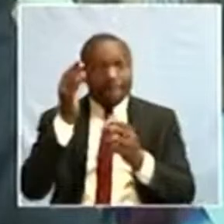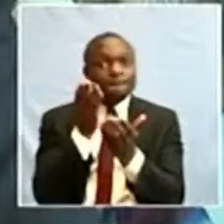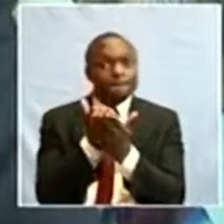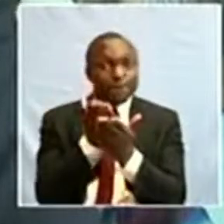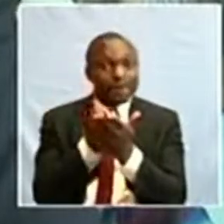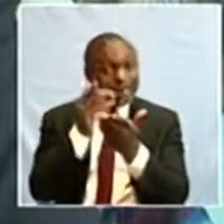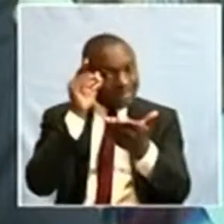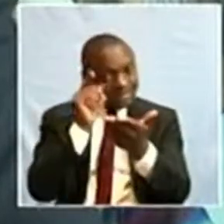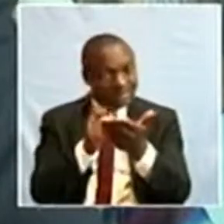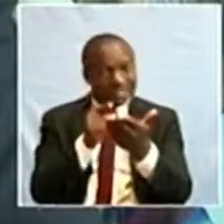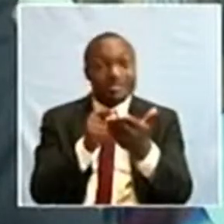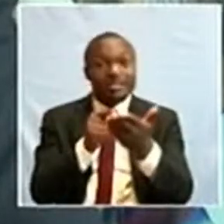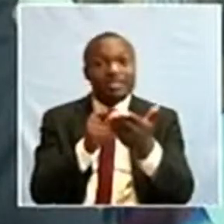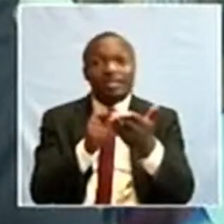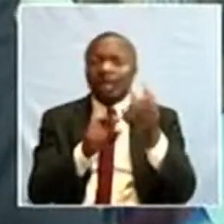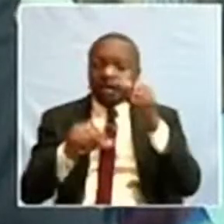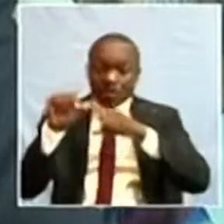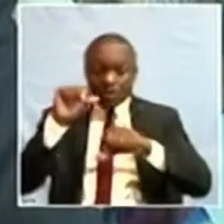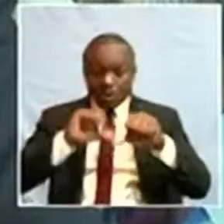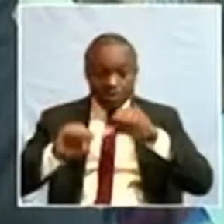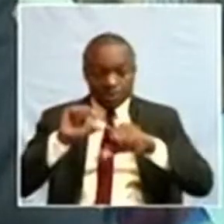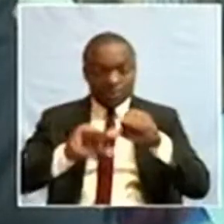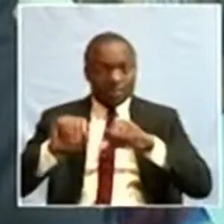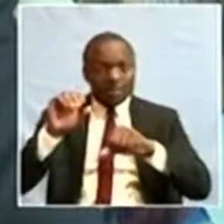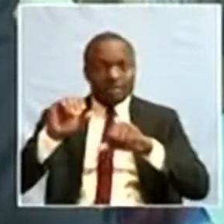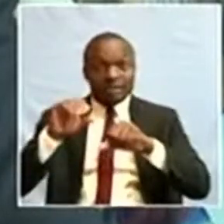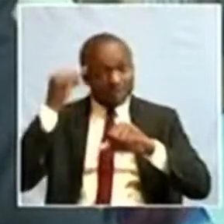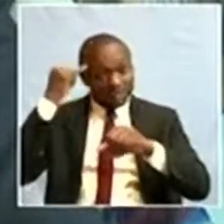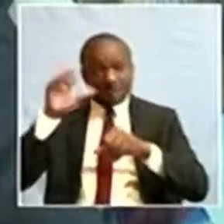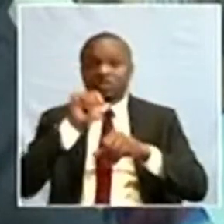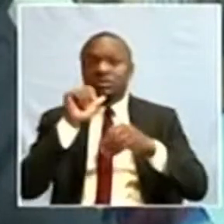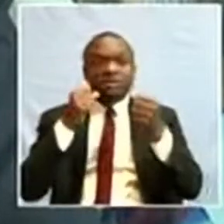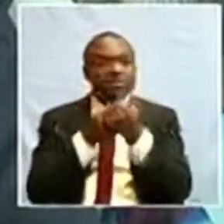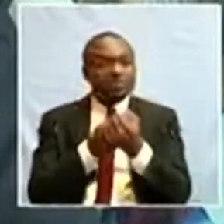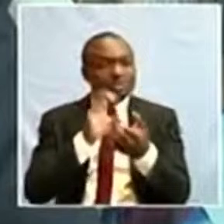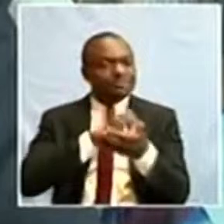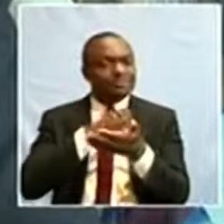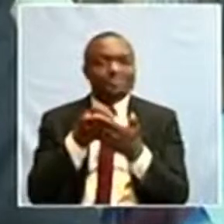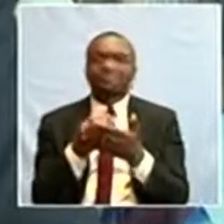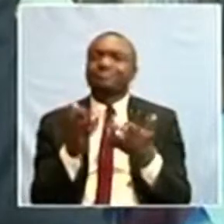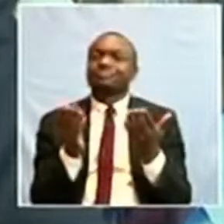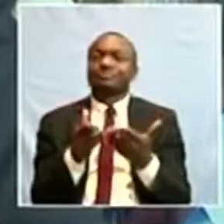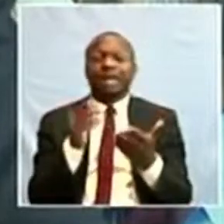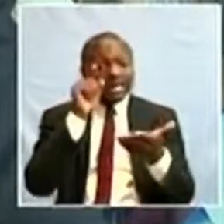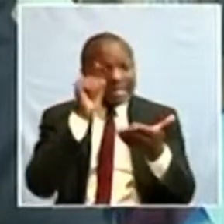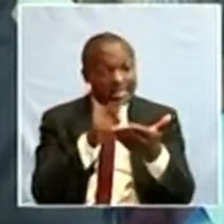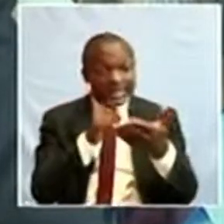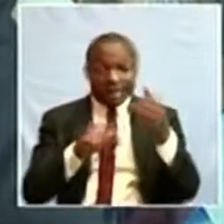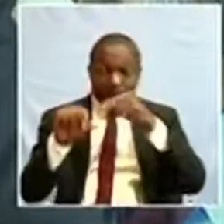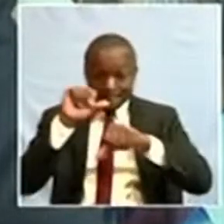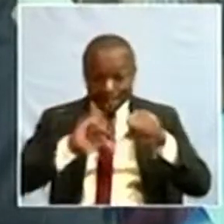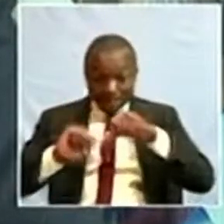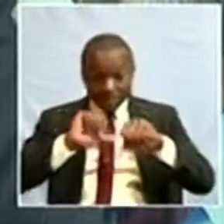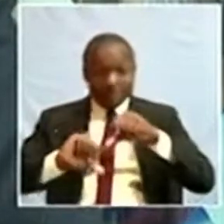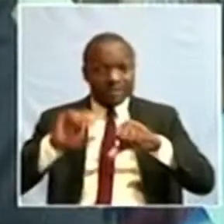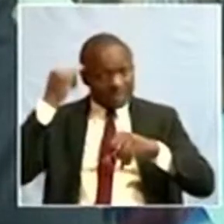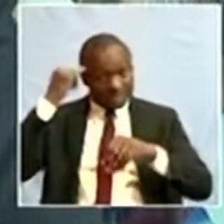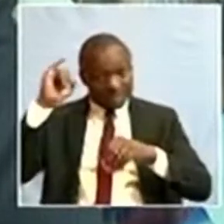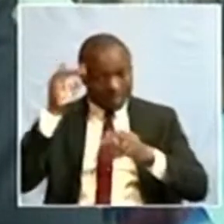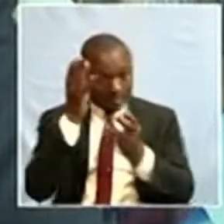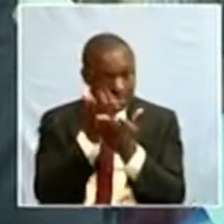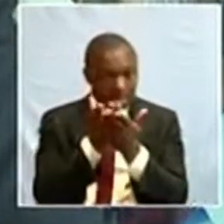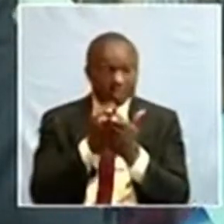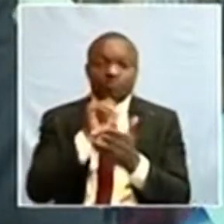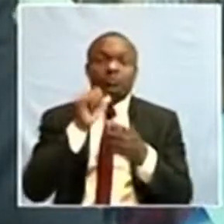this particular audit opinion is not supported by any real evidence. This particular audit opinion which has been proposed is